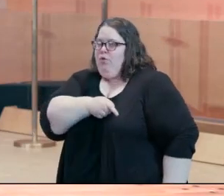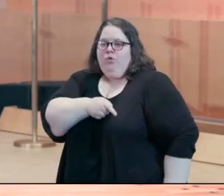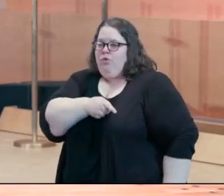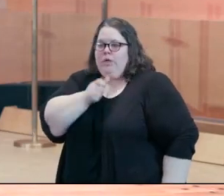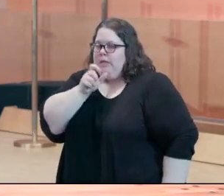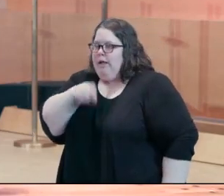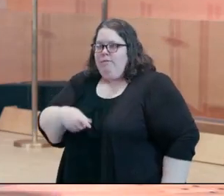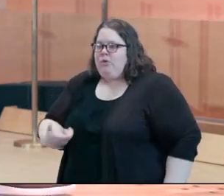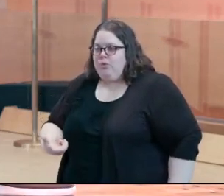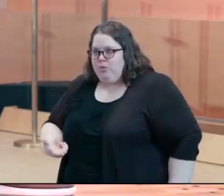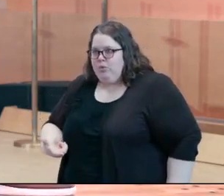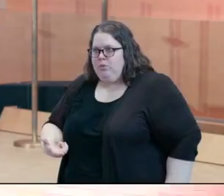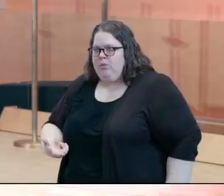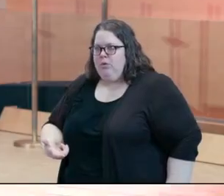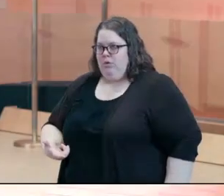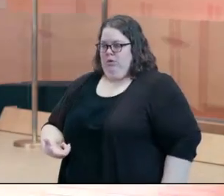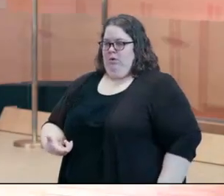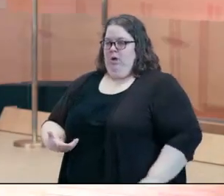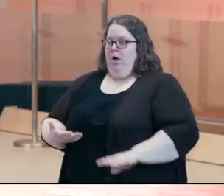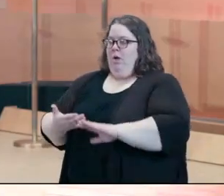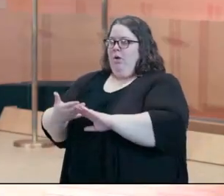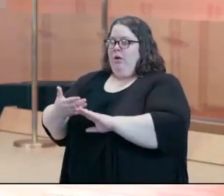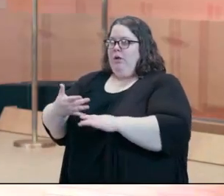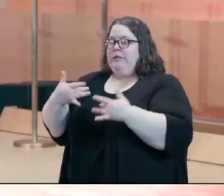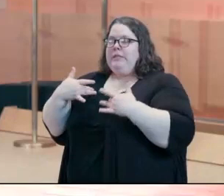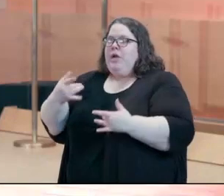This is unheard of. In every covenant,